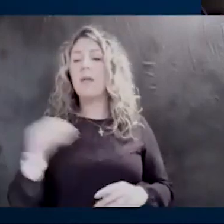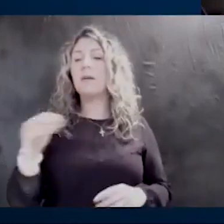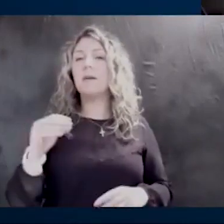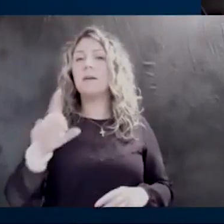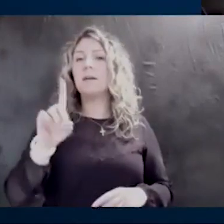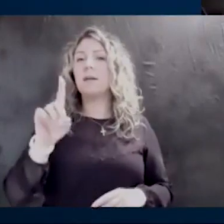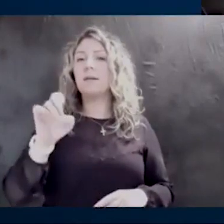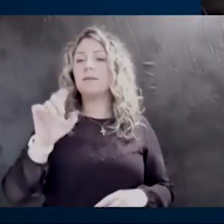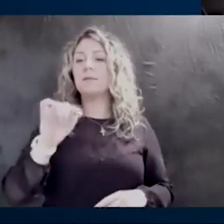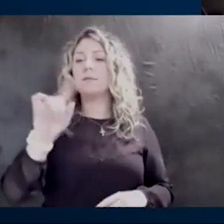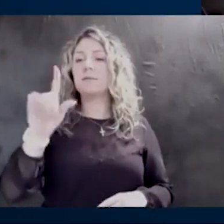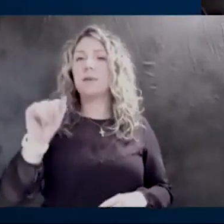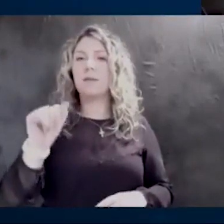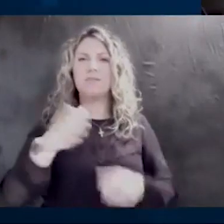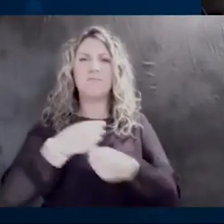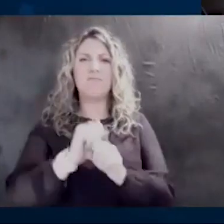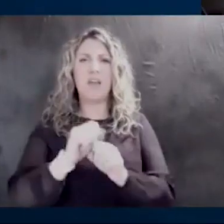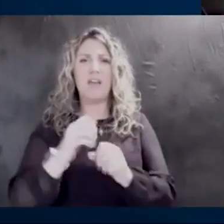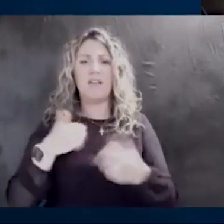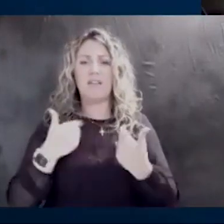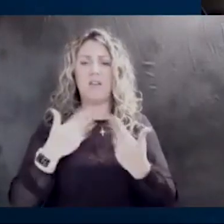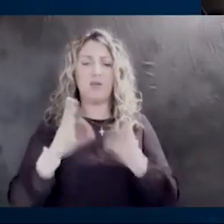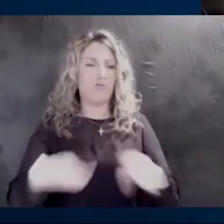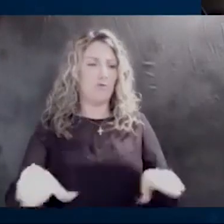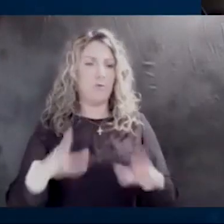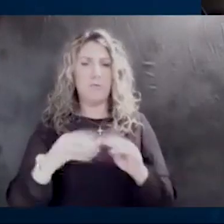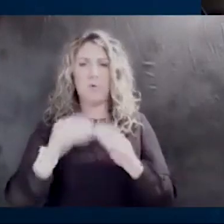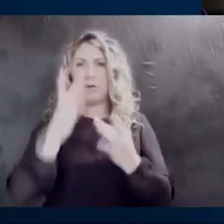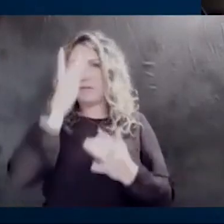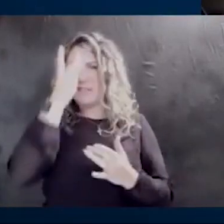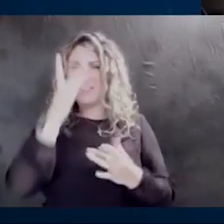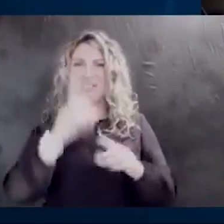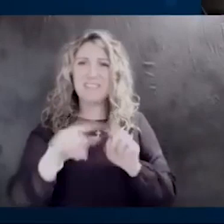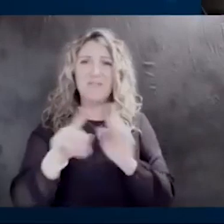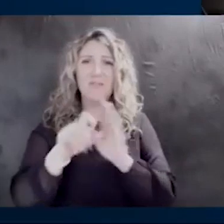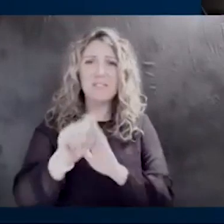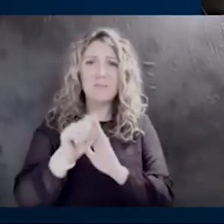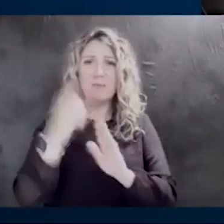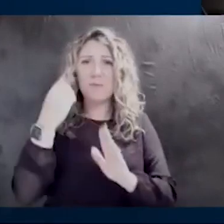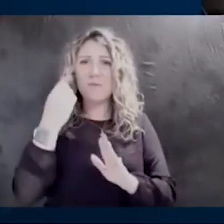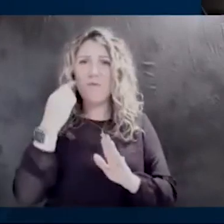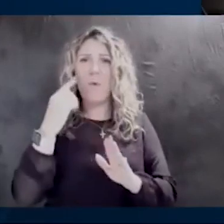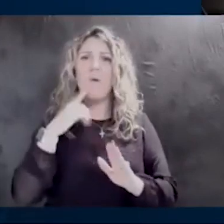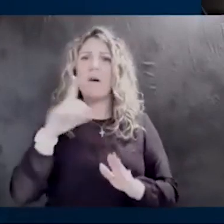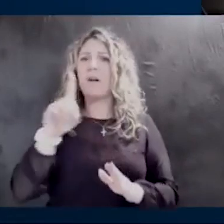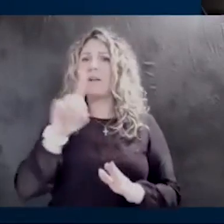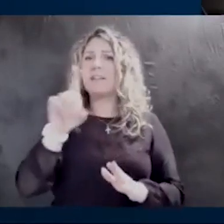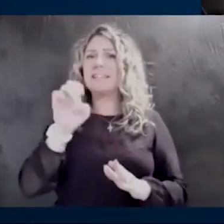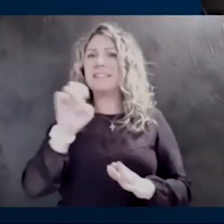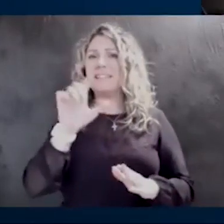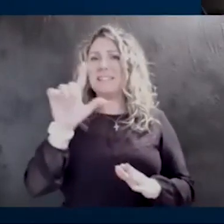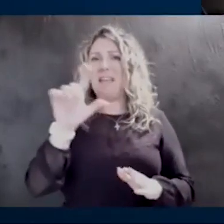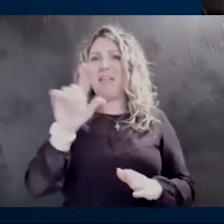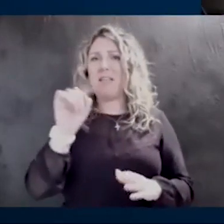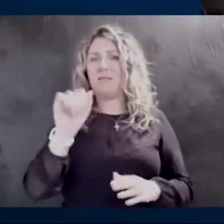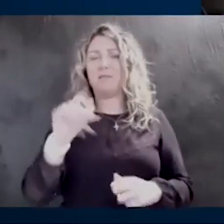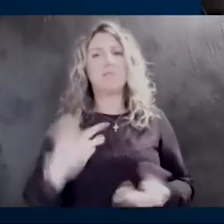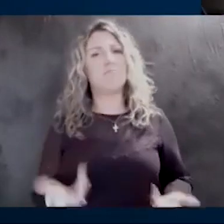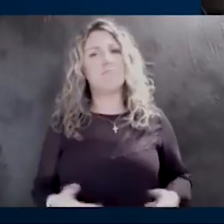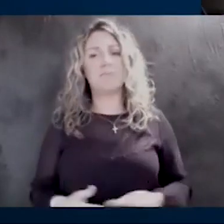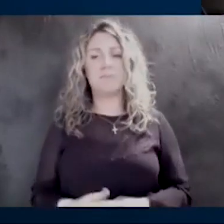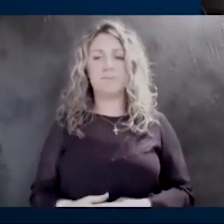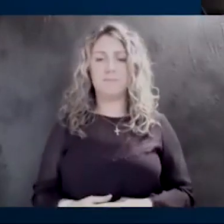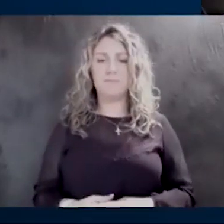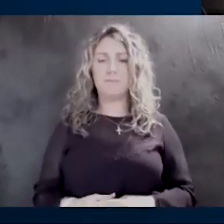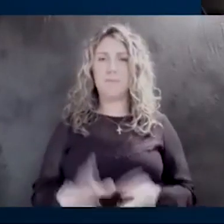more sick? And Sarah wants to know, are there different symptoms from the Delta variant? What do you think, Raghu? How different is Delta